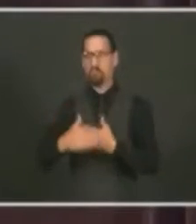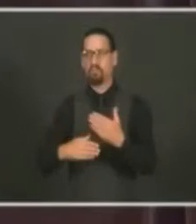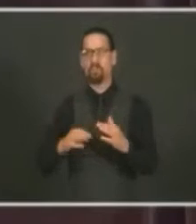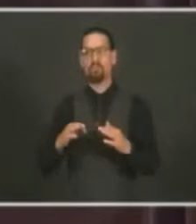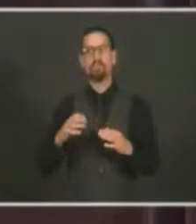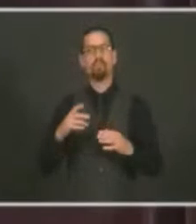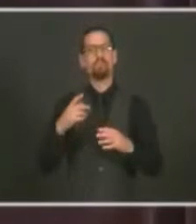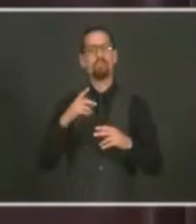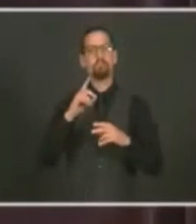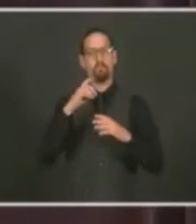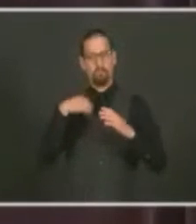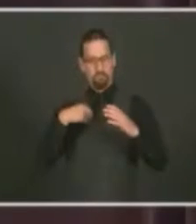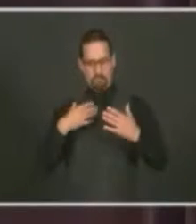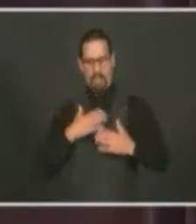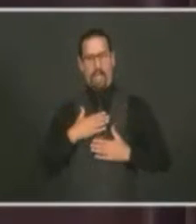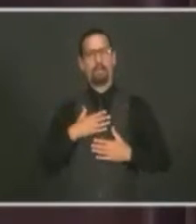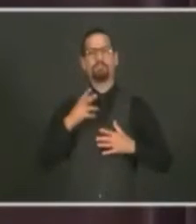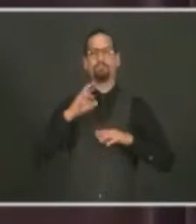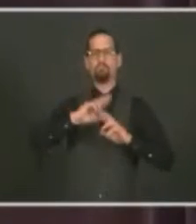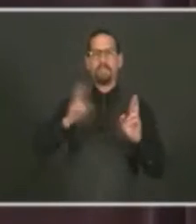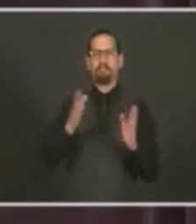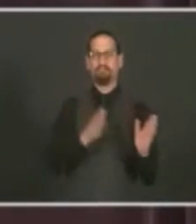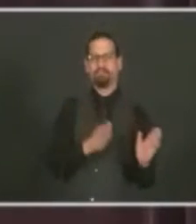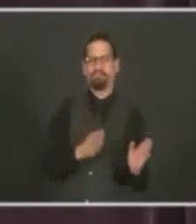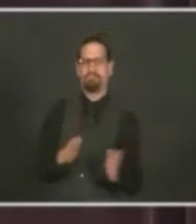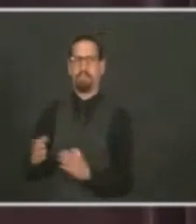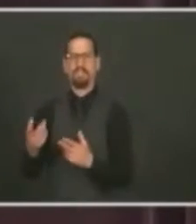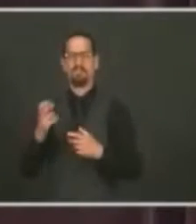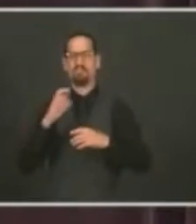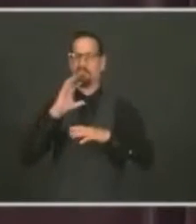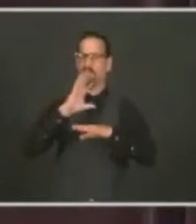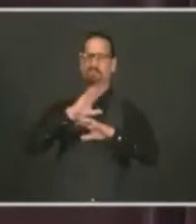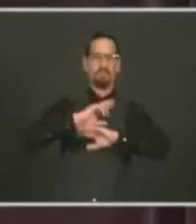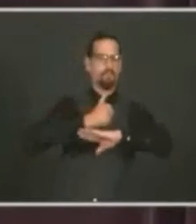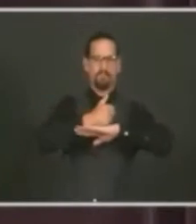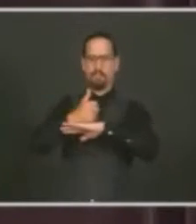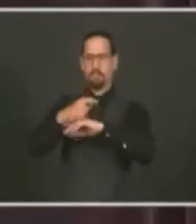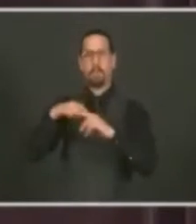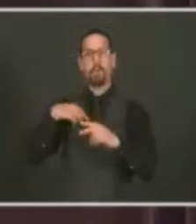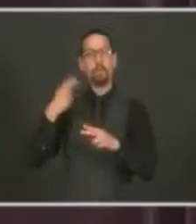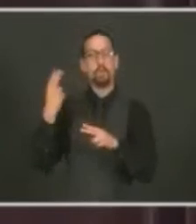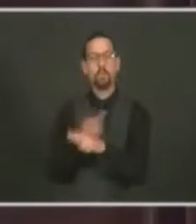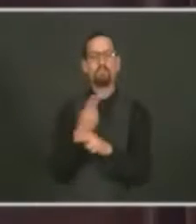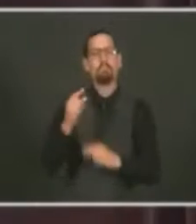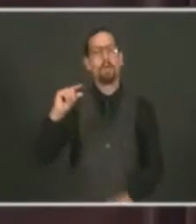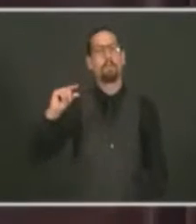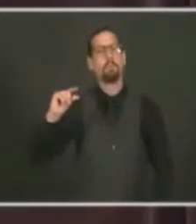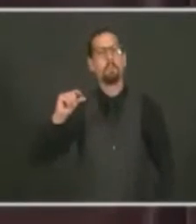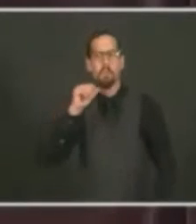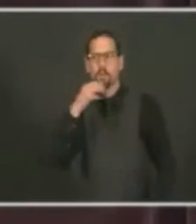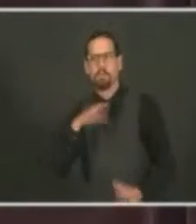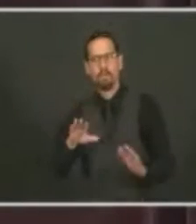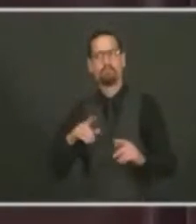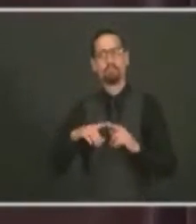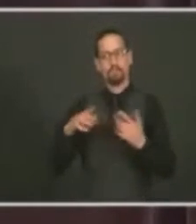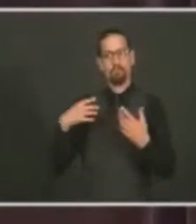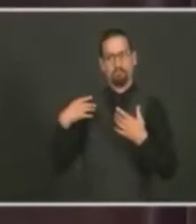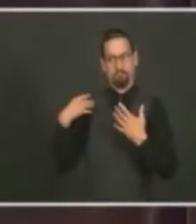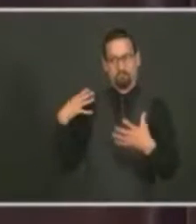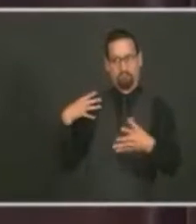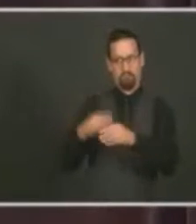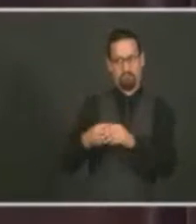have capacity to do 5,000 tests a day. So I want to continue to